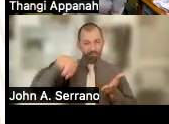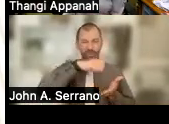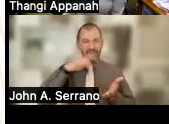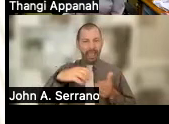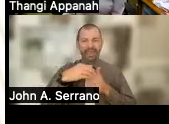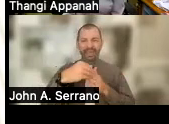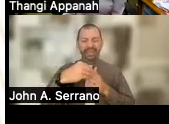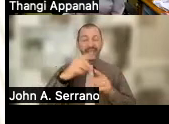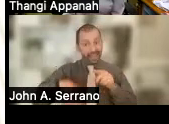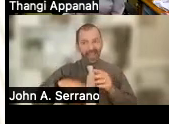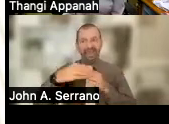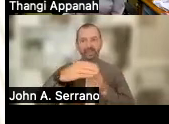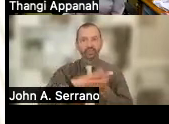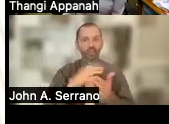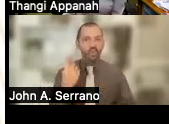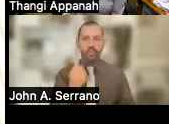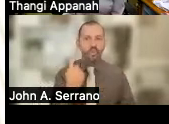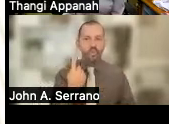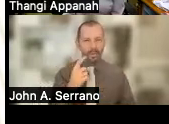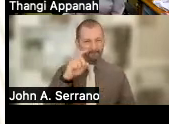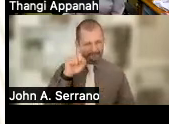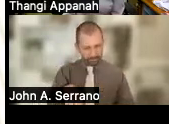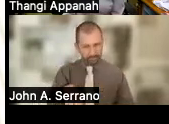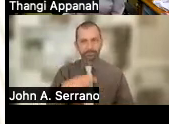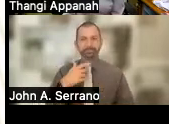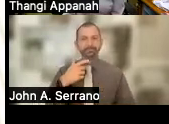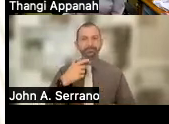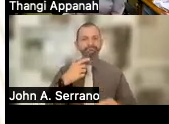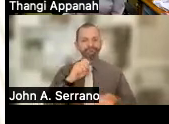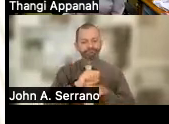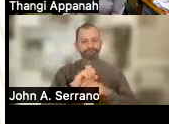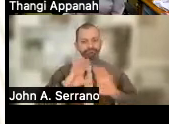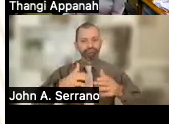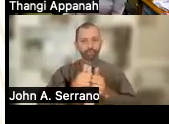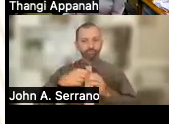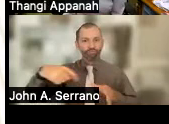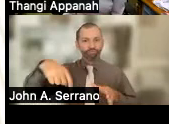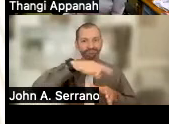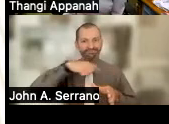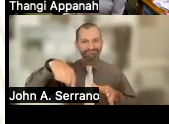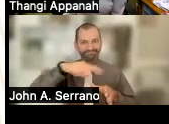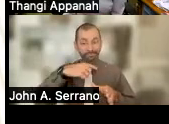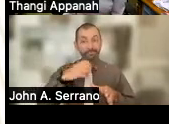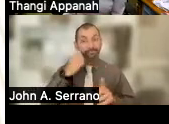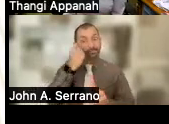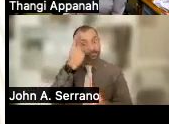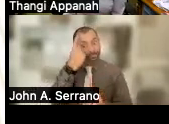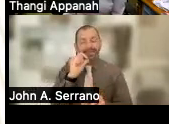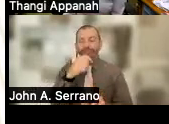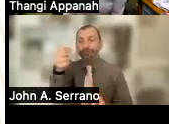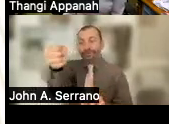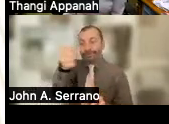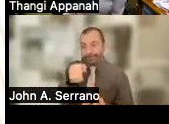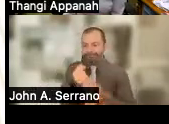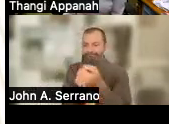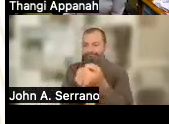Keeping in mind as school leaders that we cannot lead the schools alone. We have to work together, work with